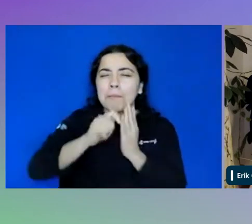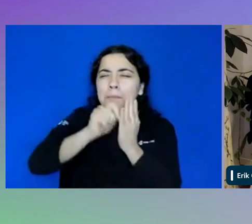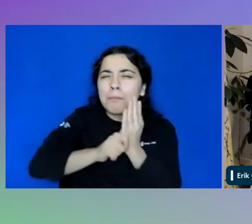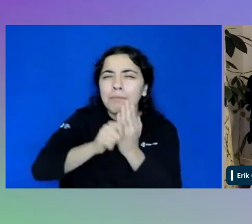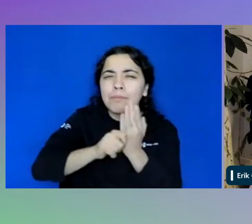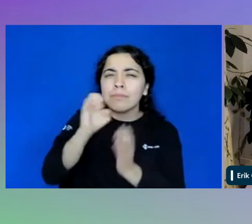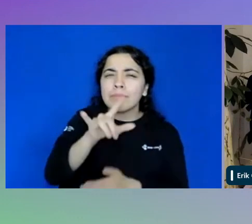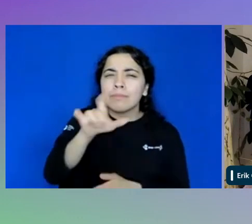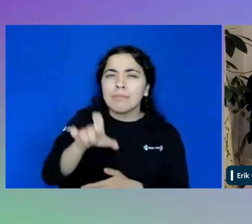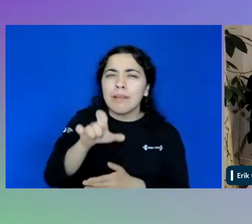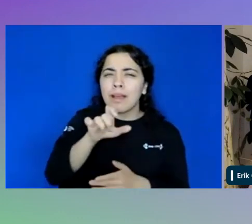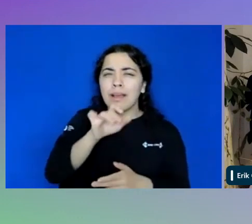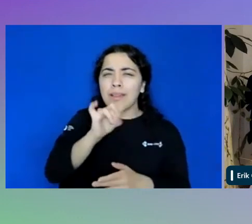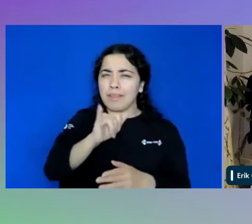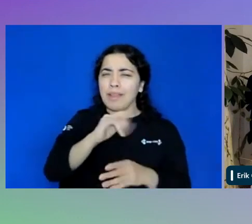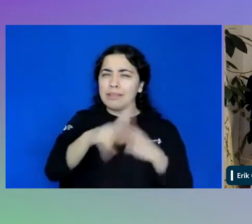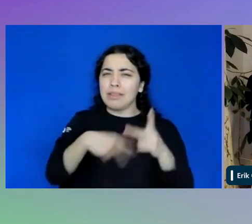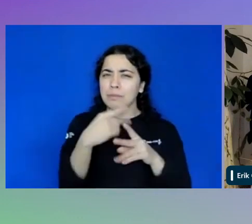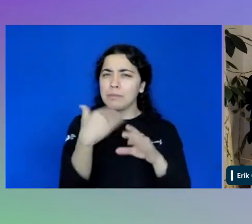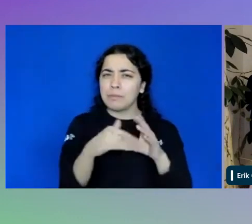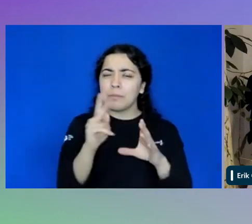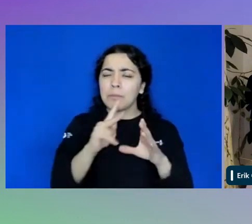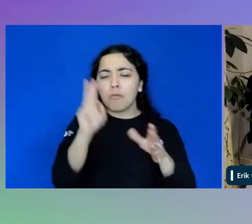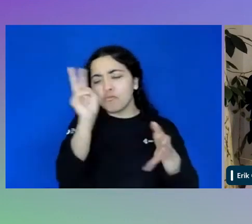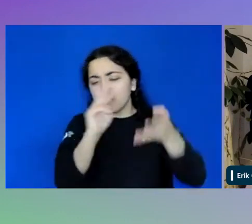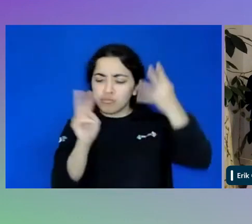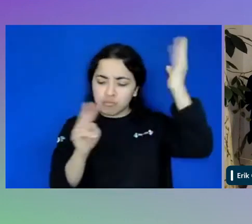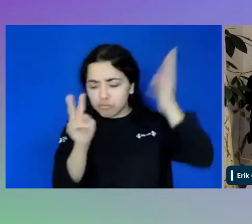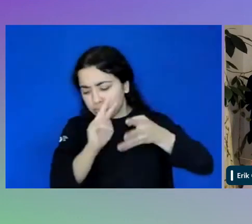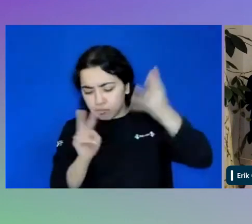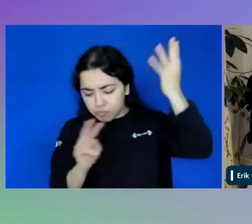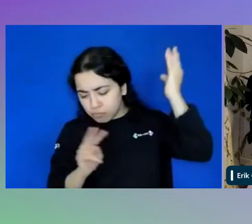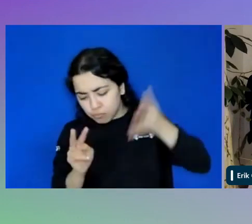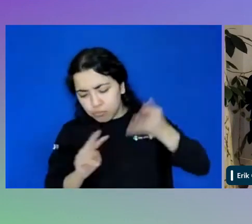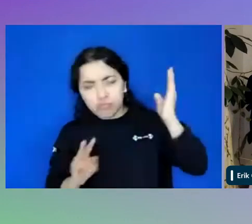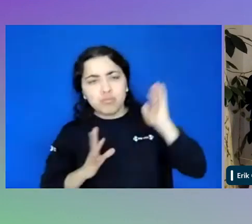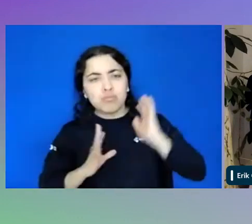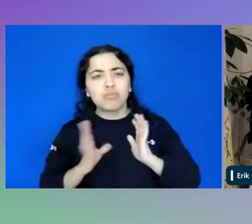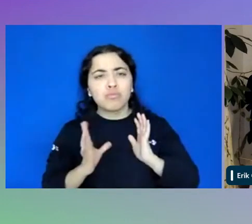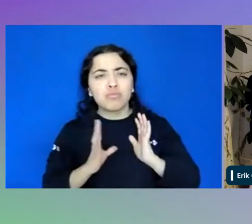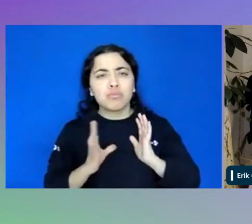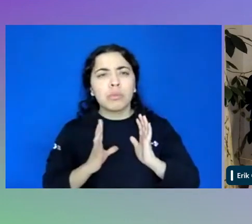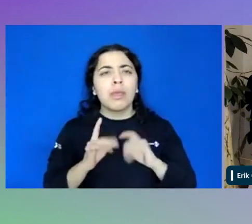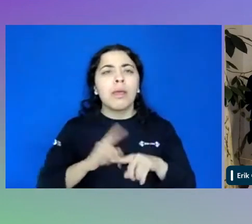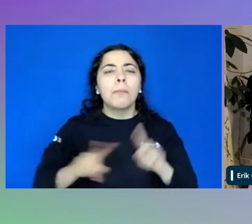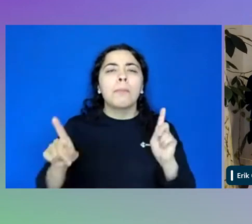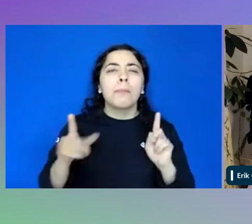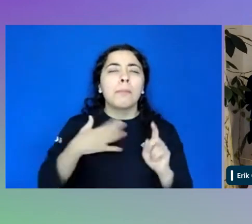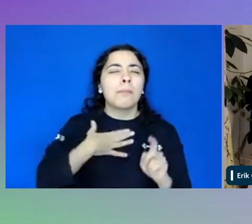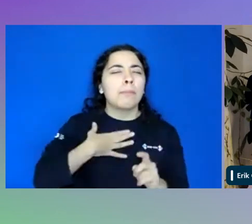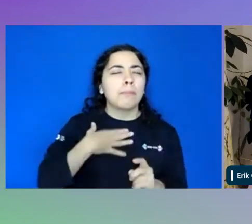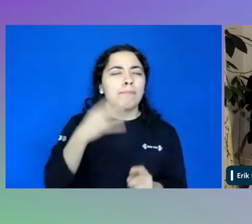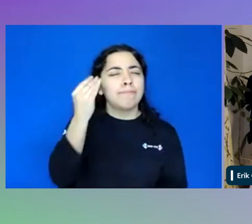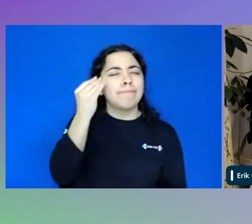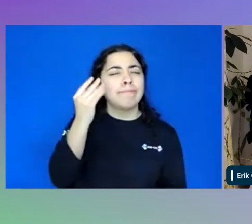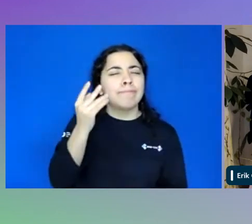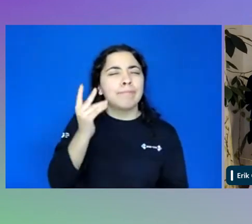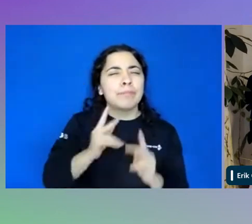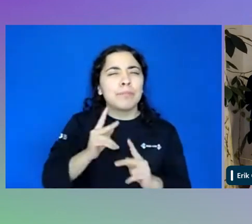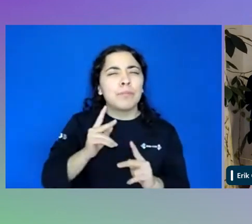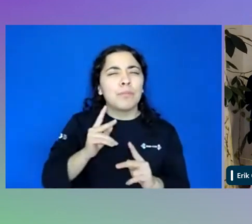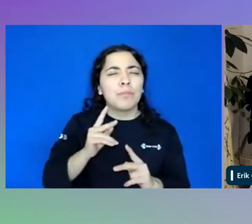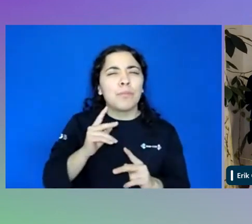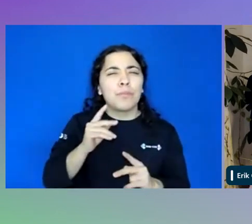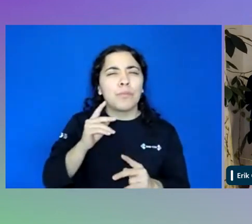style email, people will read through it, but I think they overestimate how much people actually enjoy